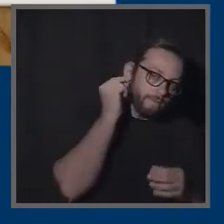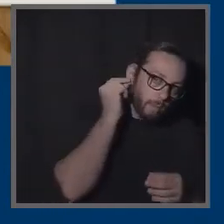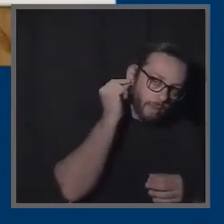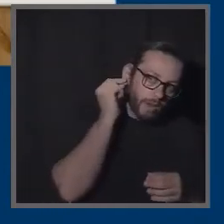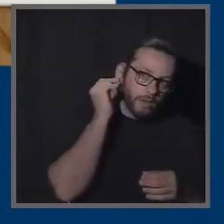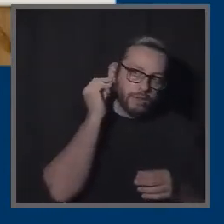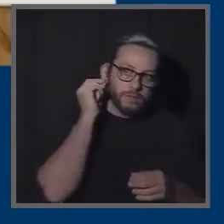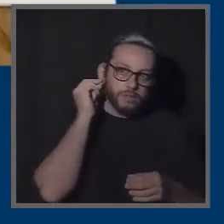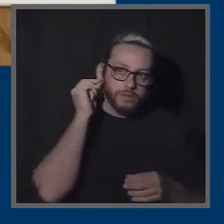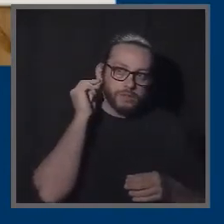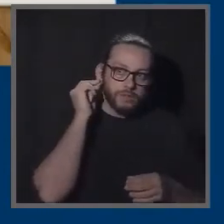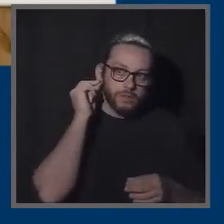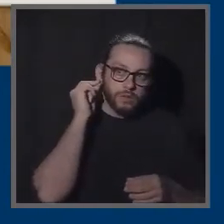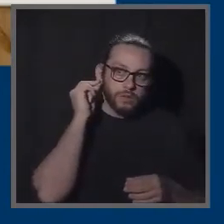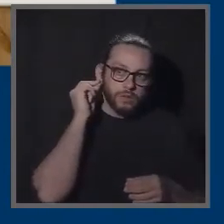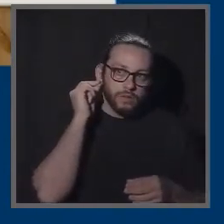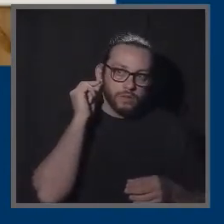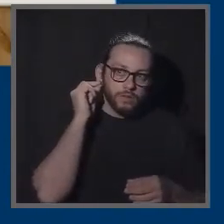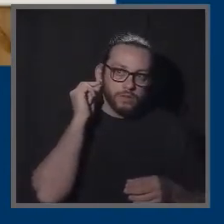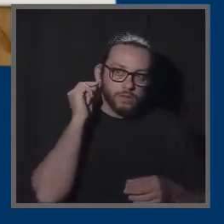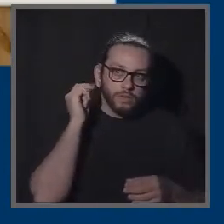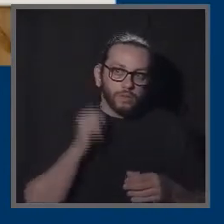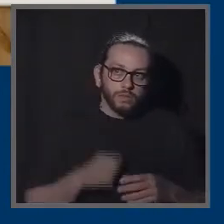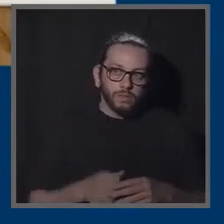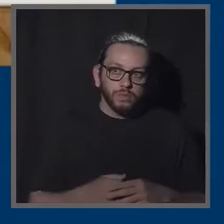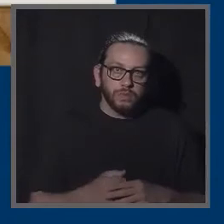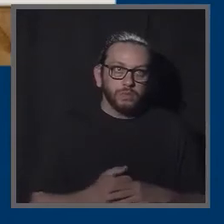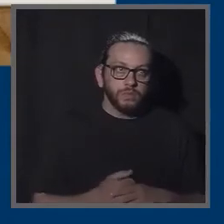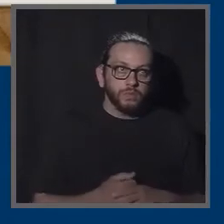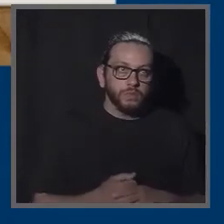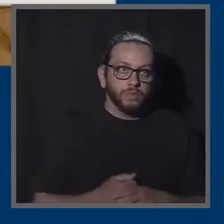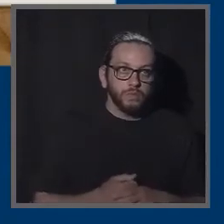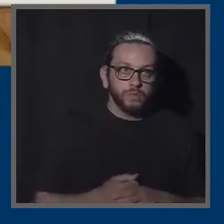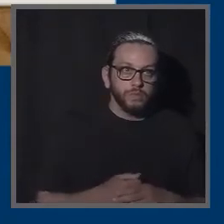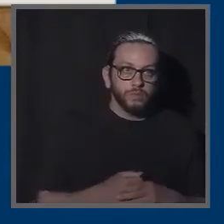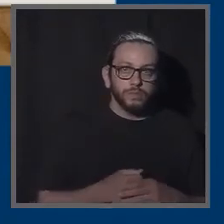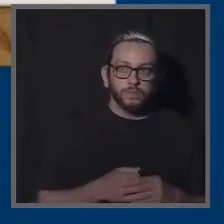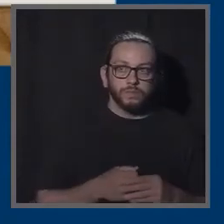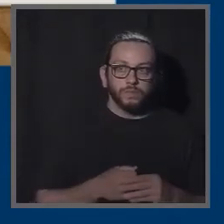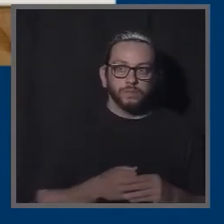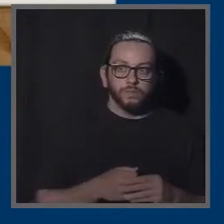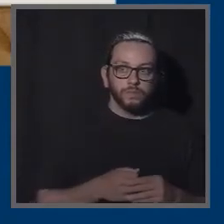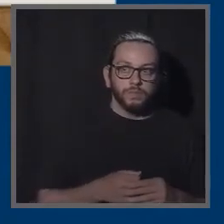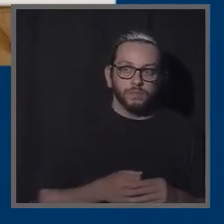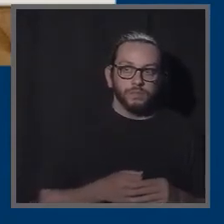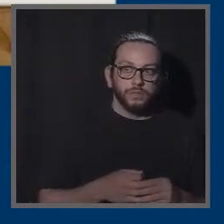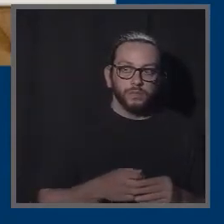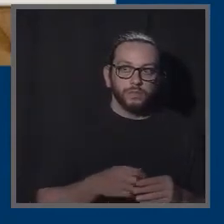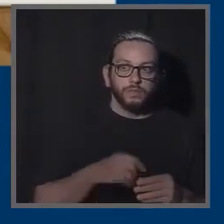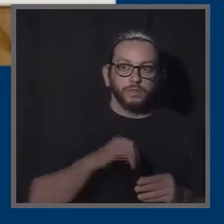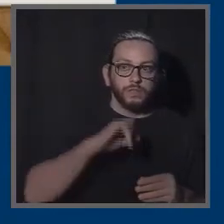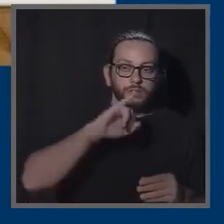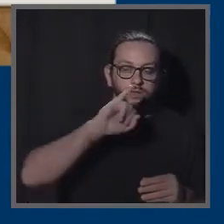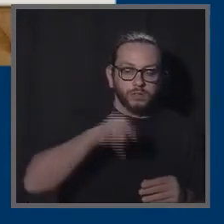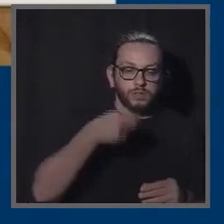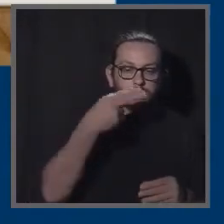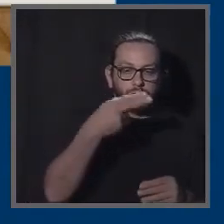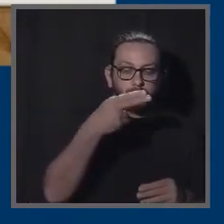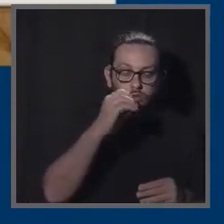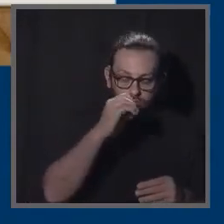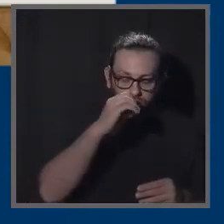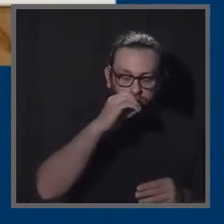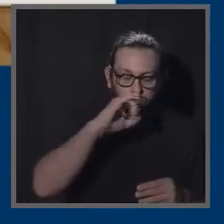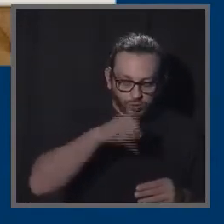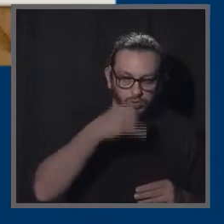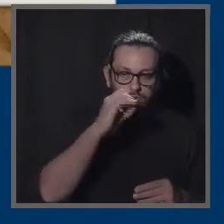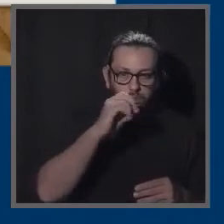Tronto, whose book you can see here. And I think it's a very interesting question for cultural policy as to what its